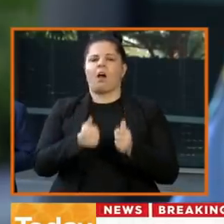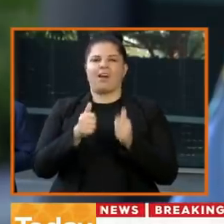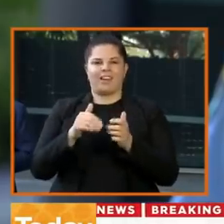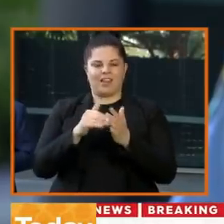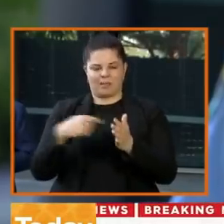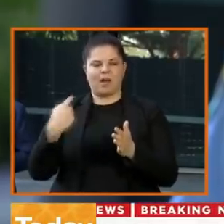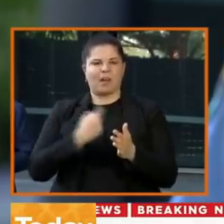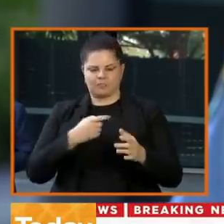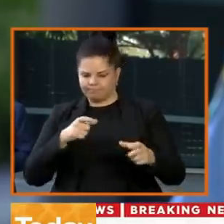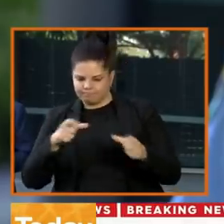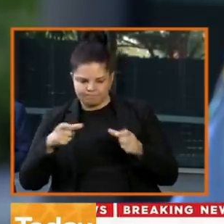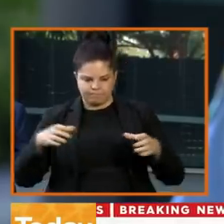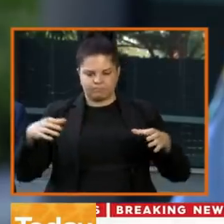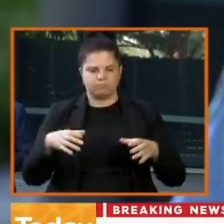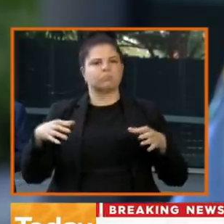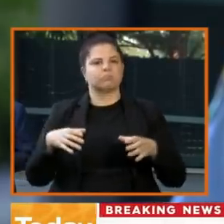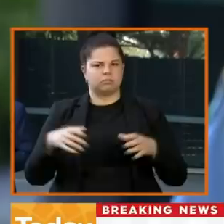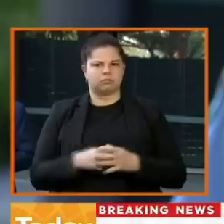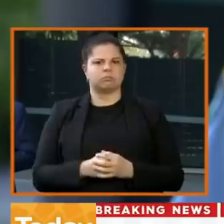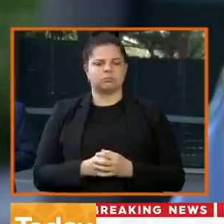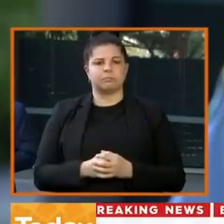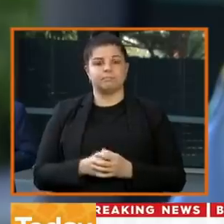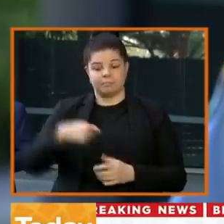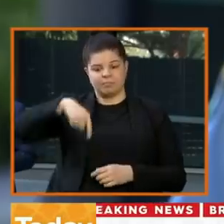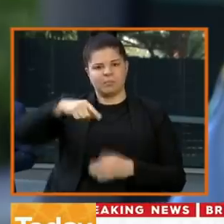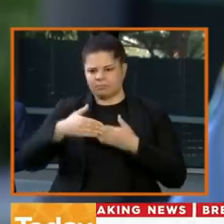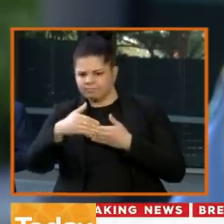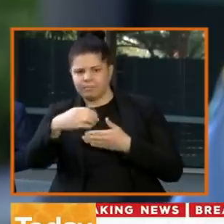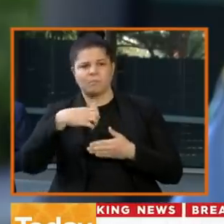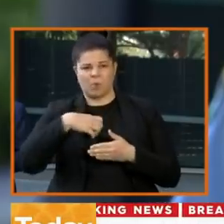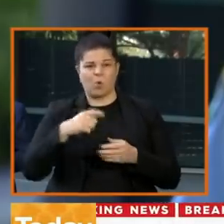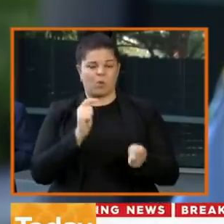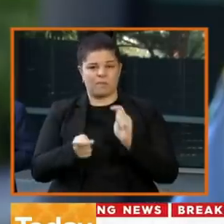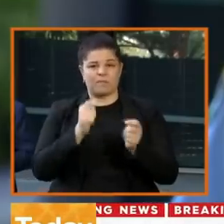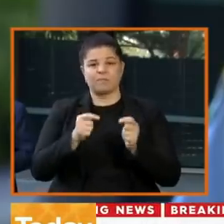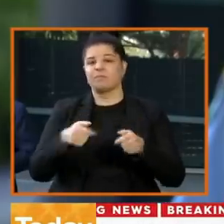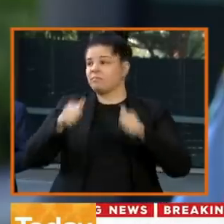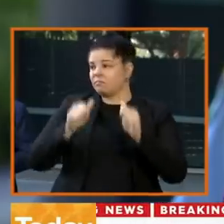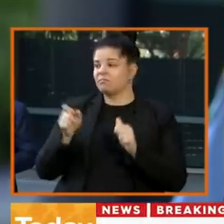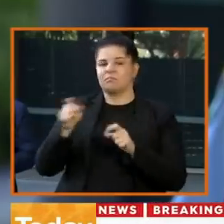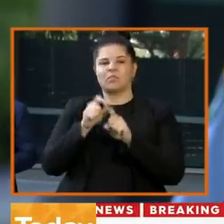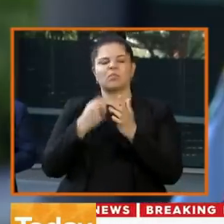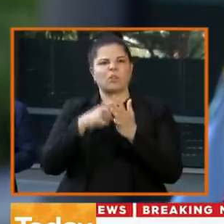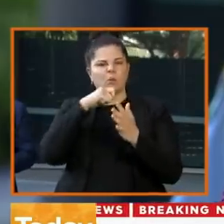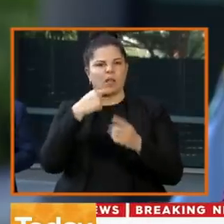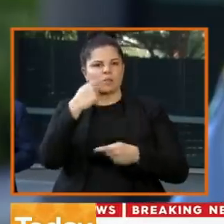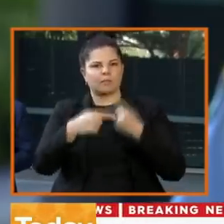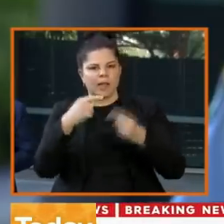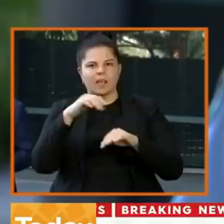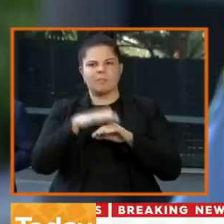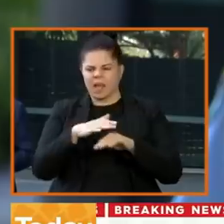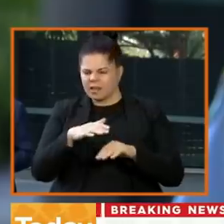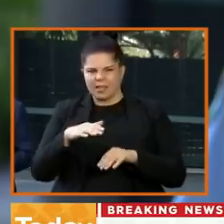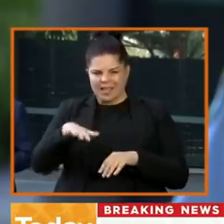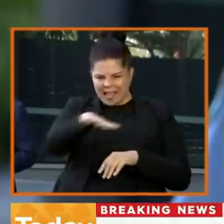and that will obviously continue this week. And as Dr. Chant will outline, it will also continue in particular in areas where there's